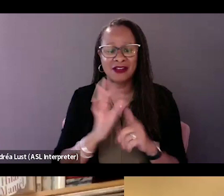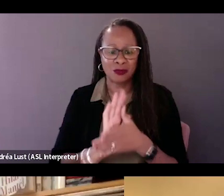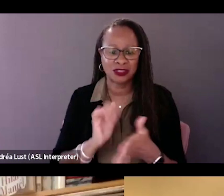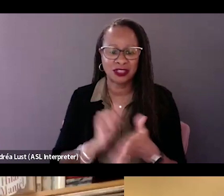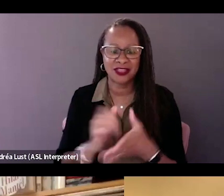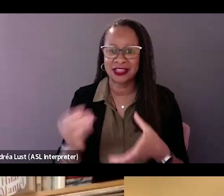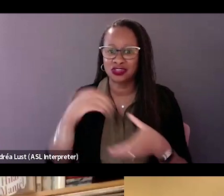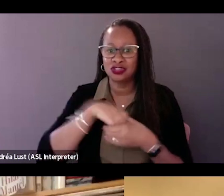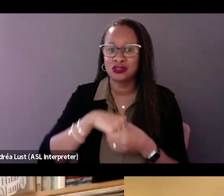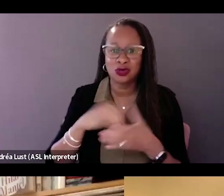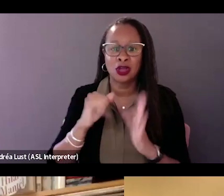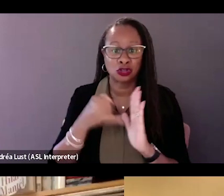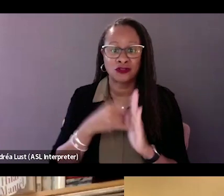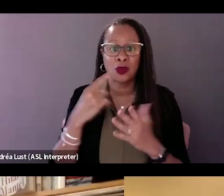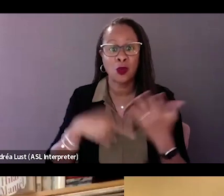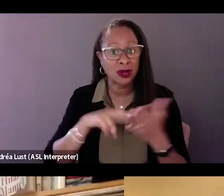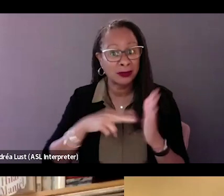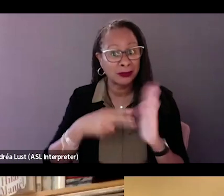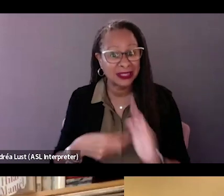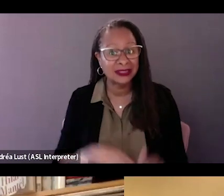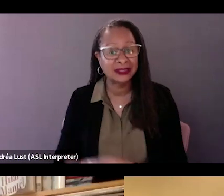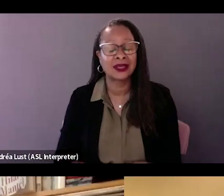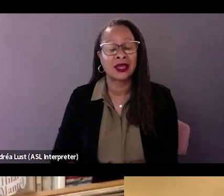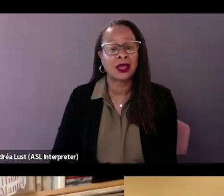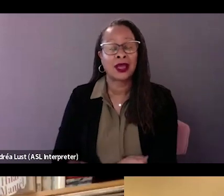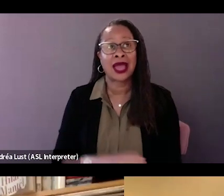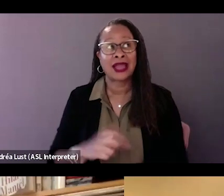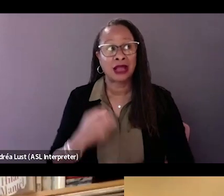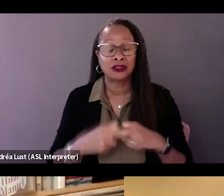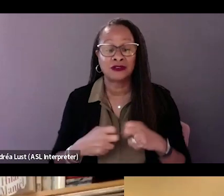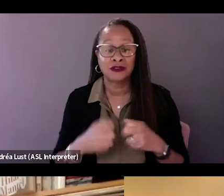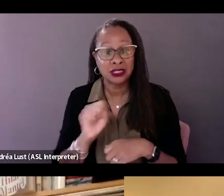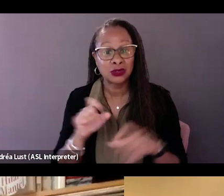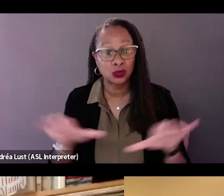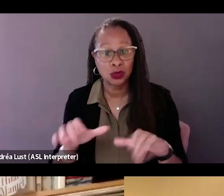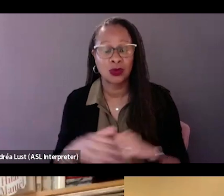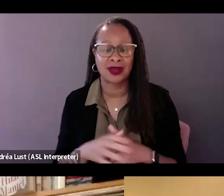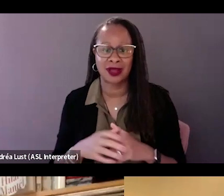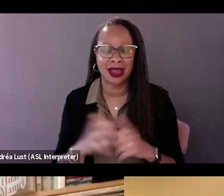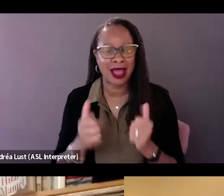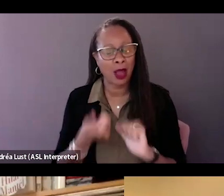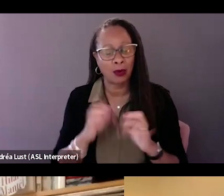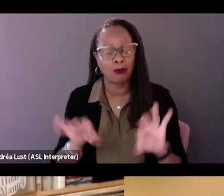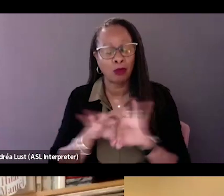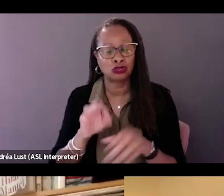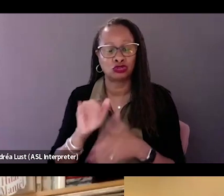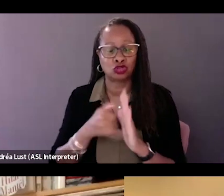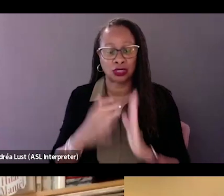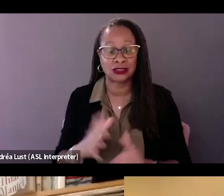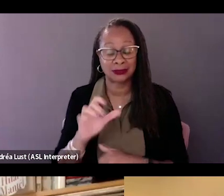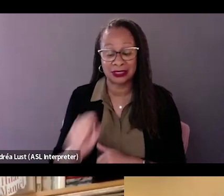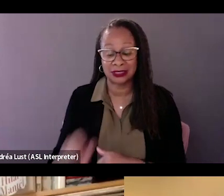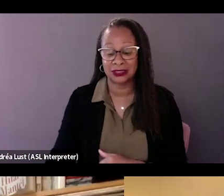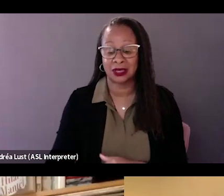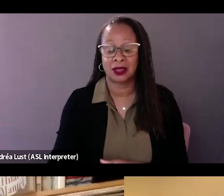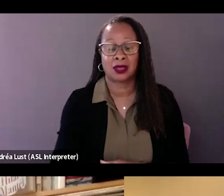into journalism and what journalism is and how hard it is to do and how important it is. And I think the first thing anybody who's seen this movie is